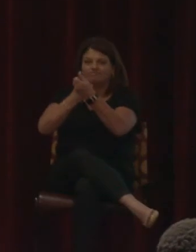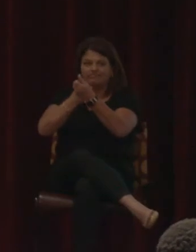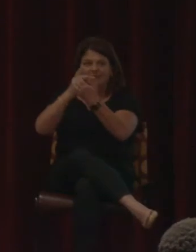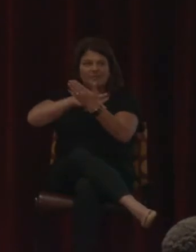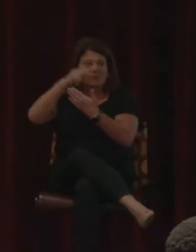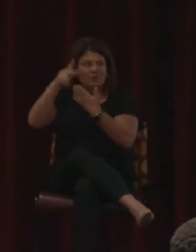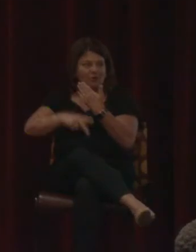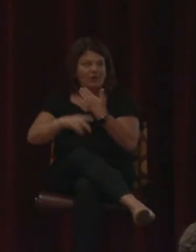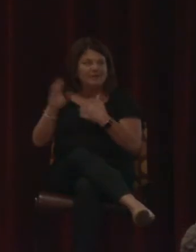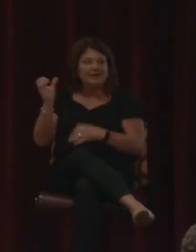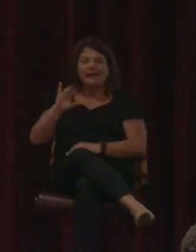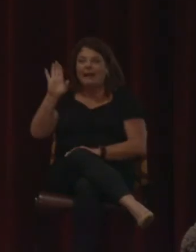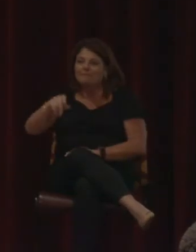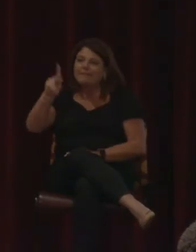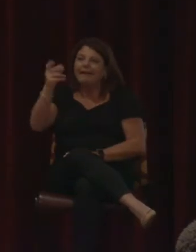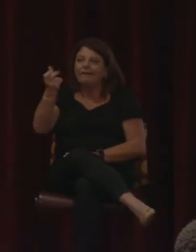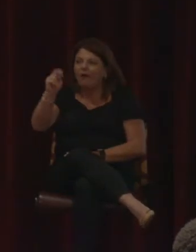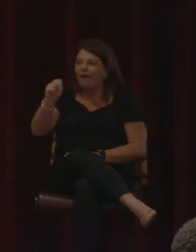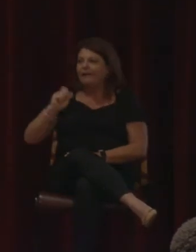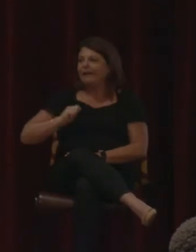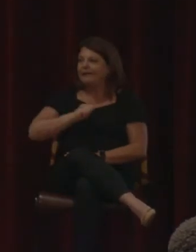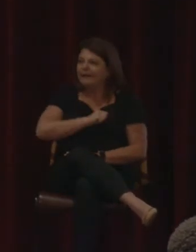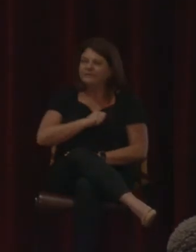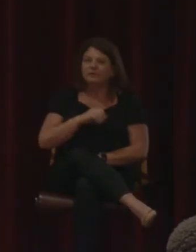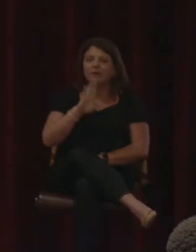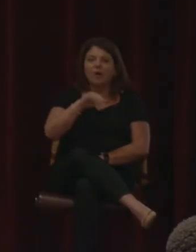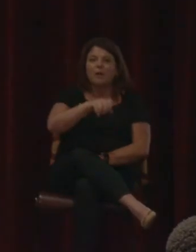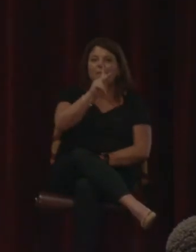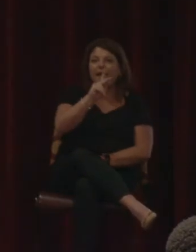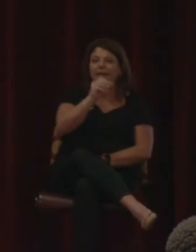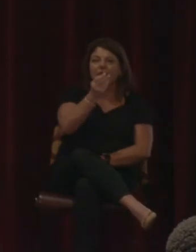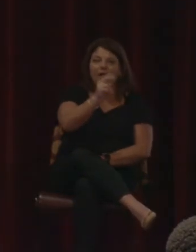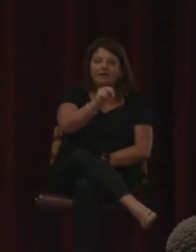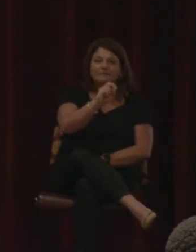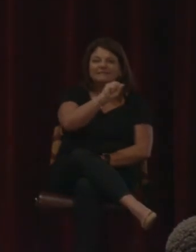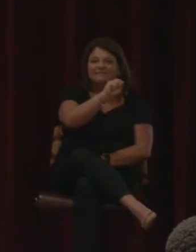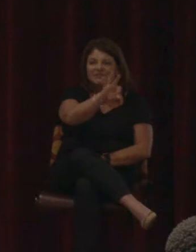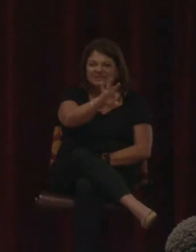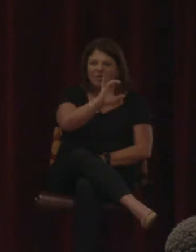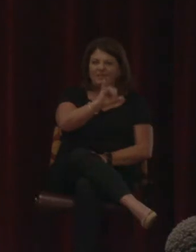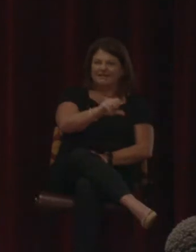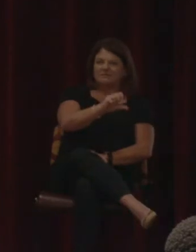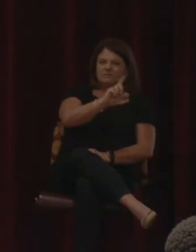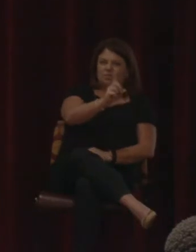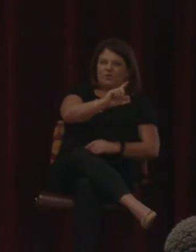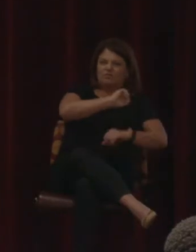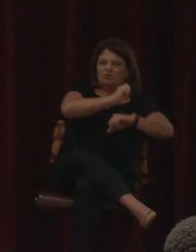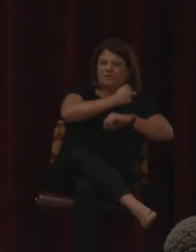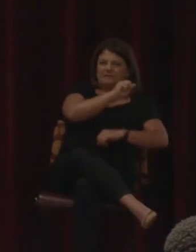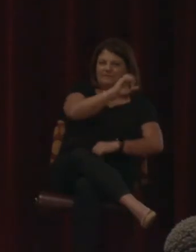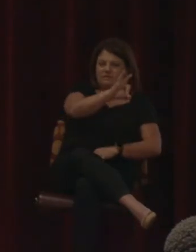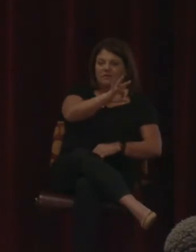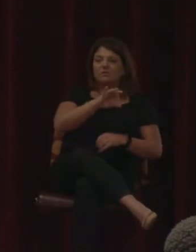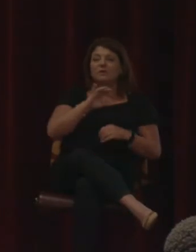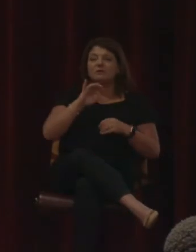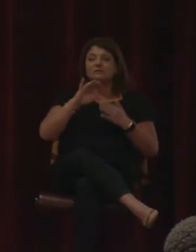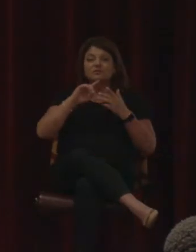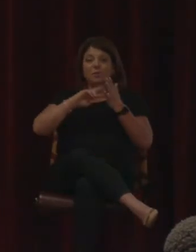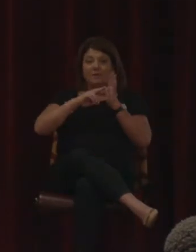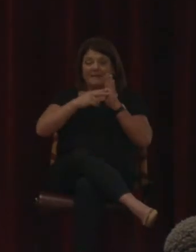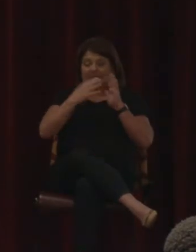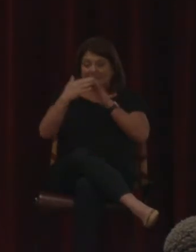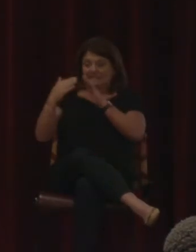On Atlanta or Bank On San Francisco, which is where it started. So that's the root of it, is that the city is